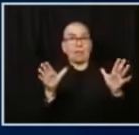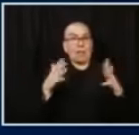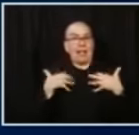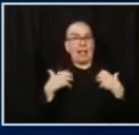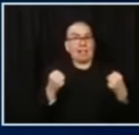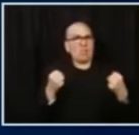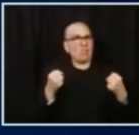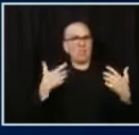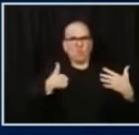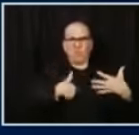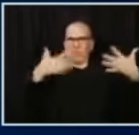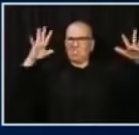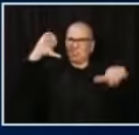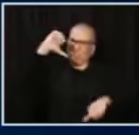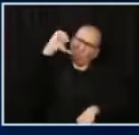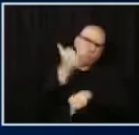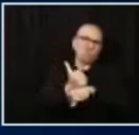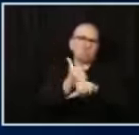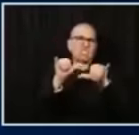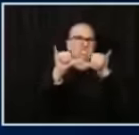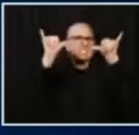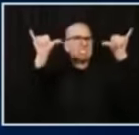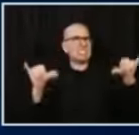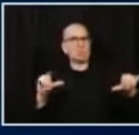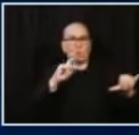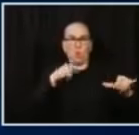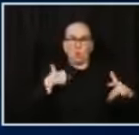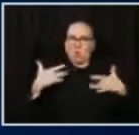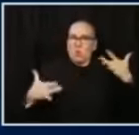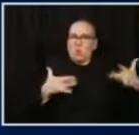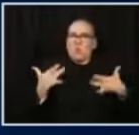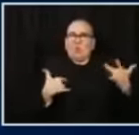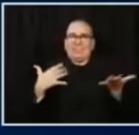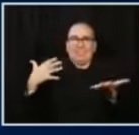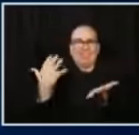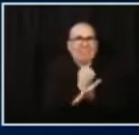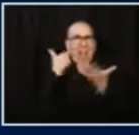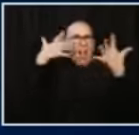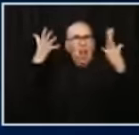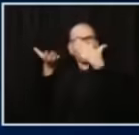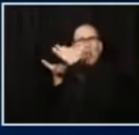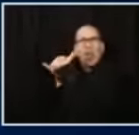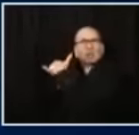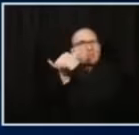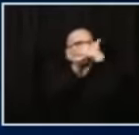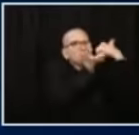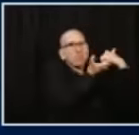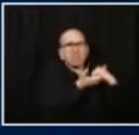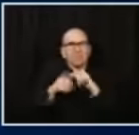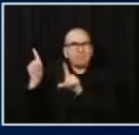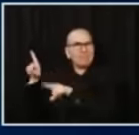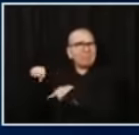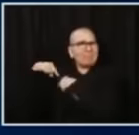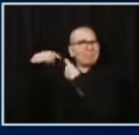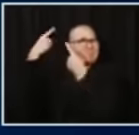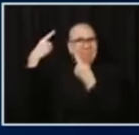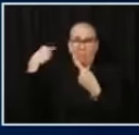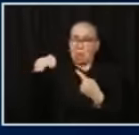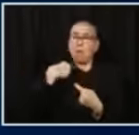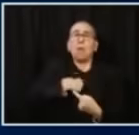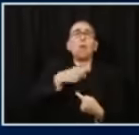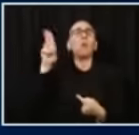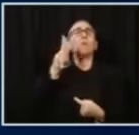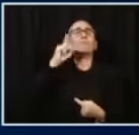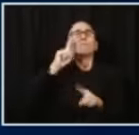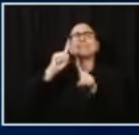a network that we have had the ability to tap into in this situation. We've used it for other emergency response situations, so we